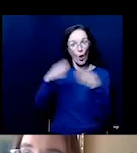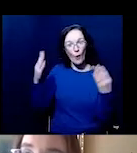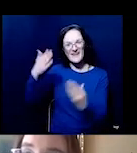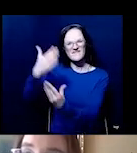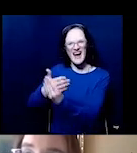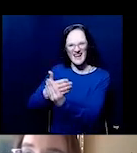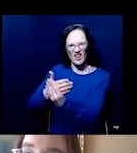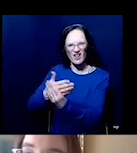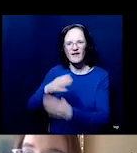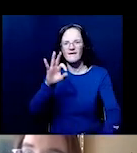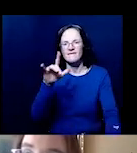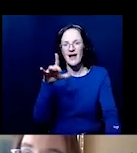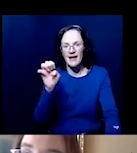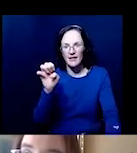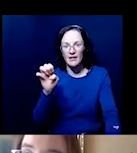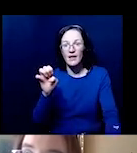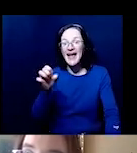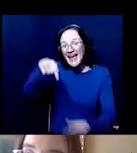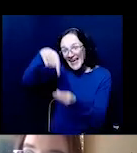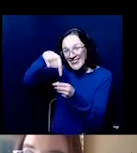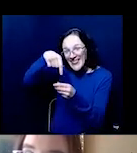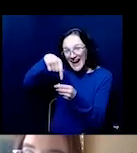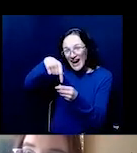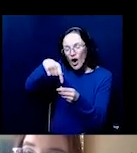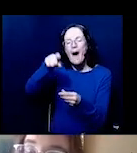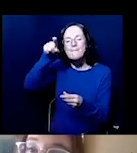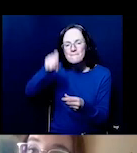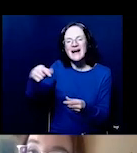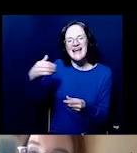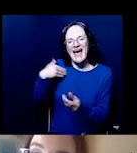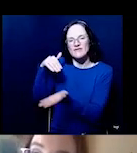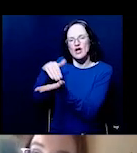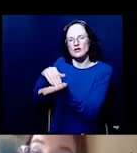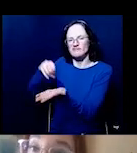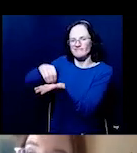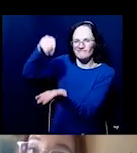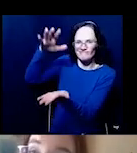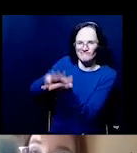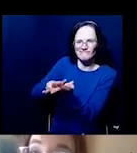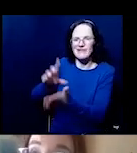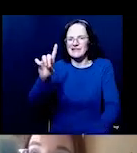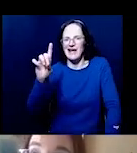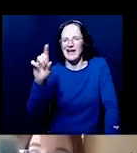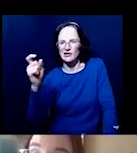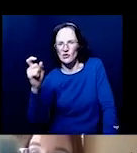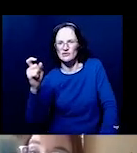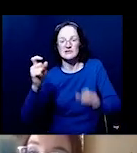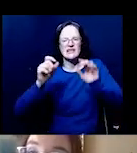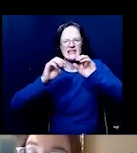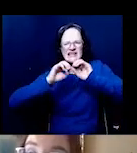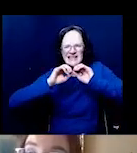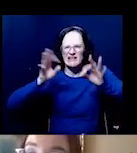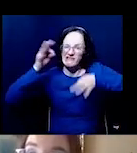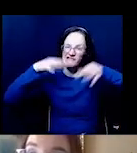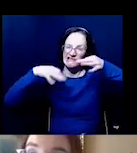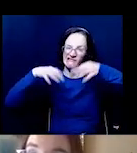you need diagnosis clearly stated on a page from a doctor or a higher professional. Yeah. So a